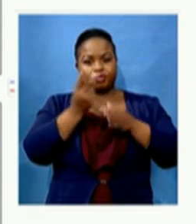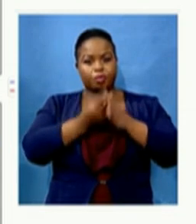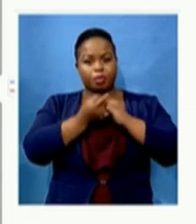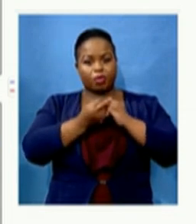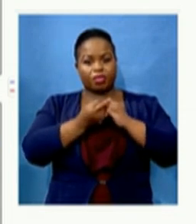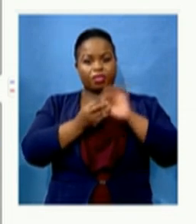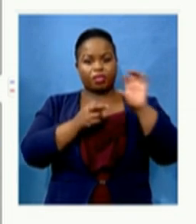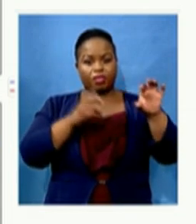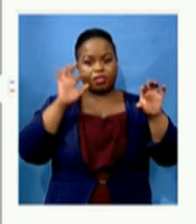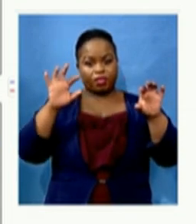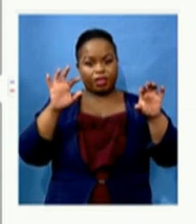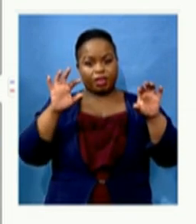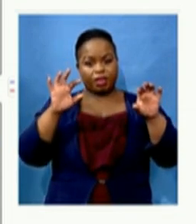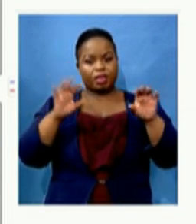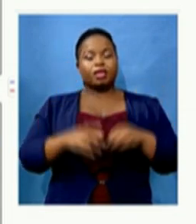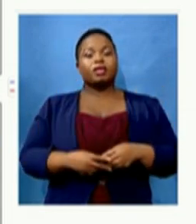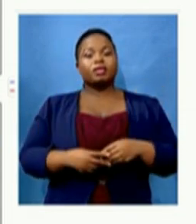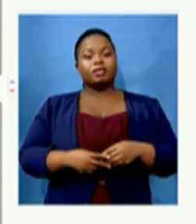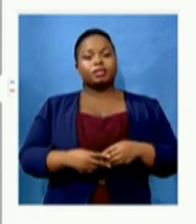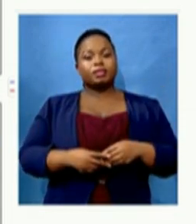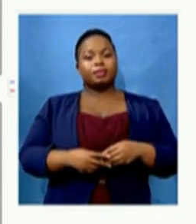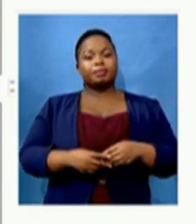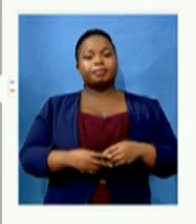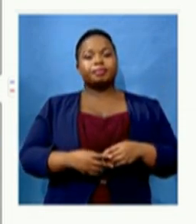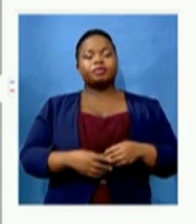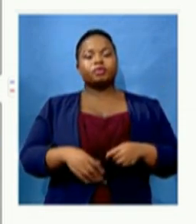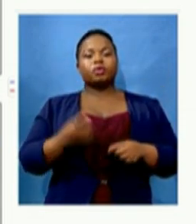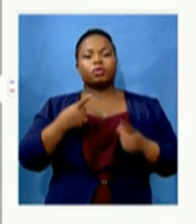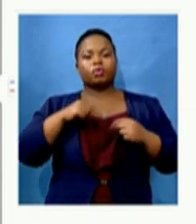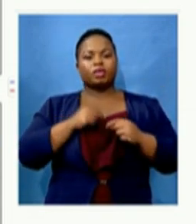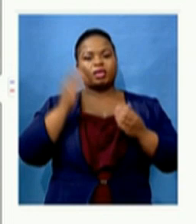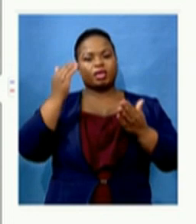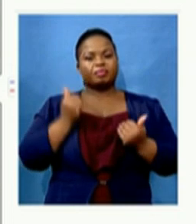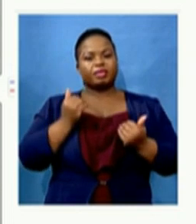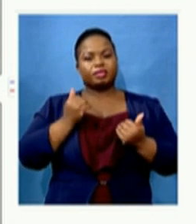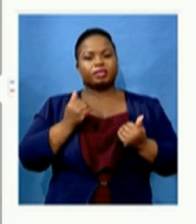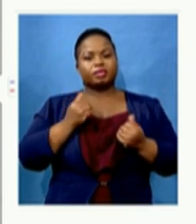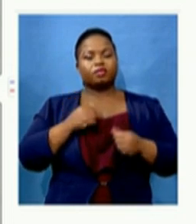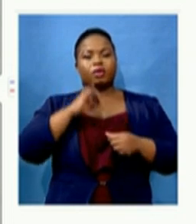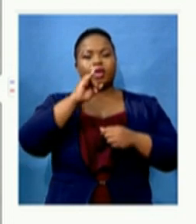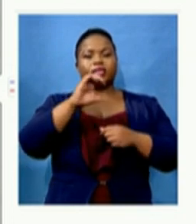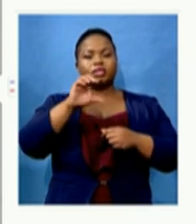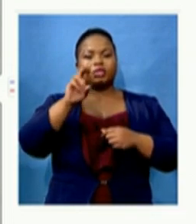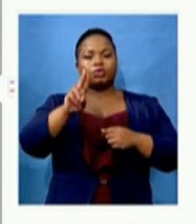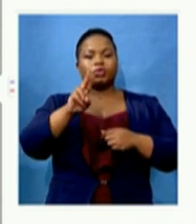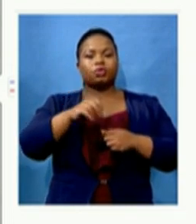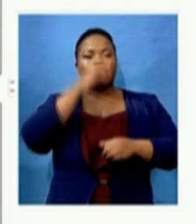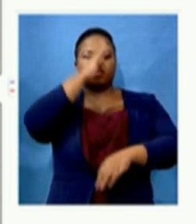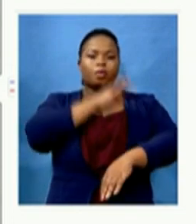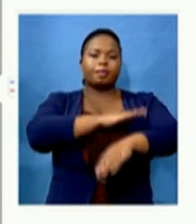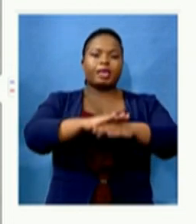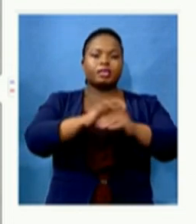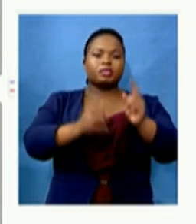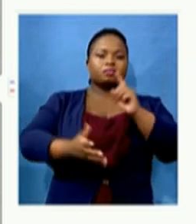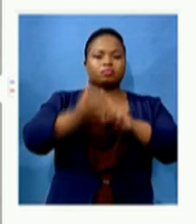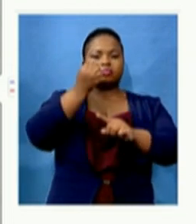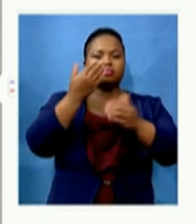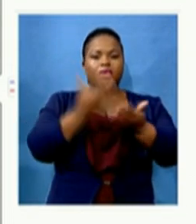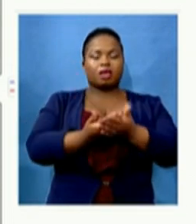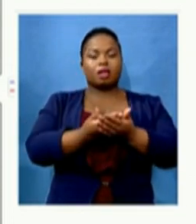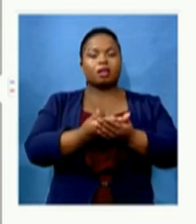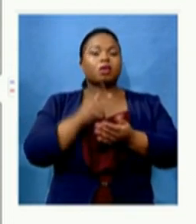are expecting to breach the ICU bed threshold somewhere between the early June